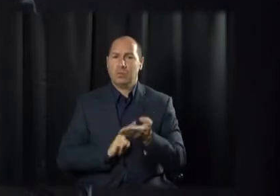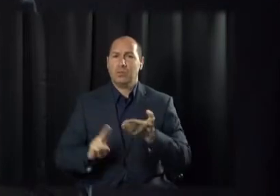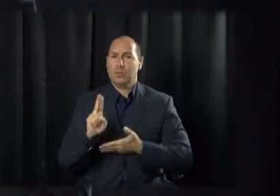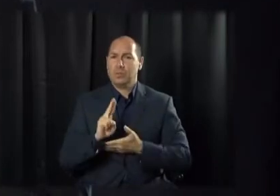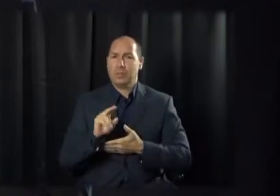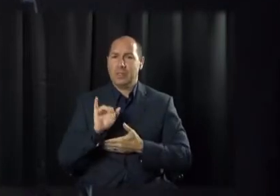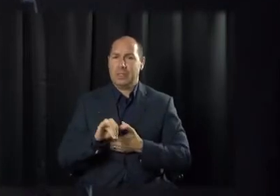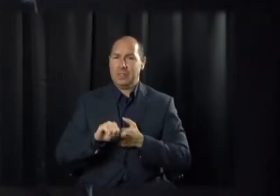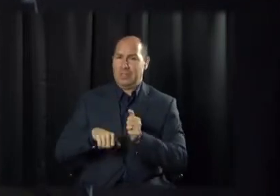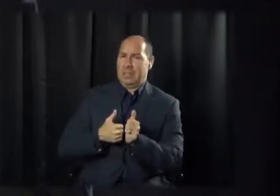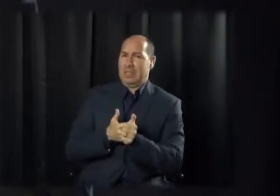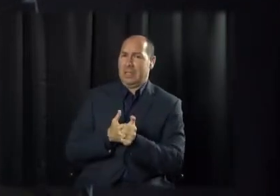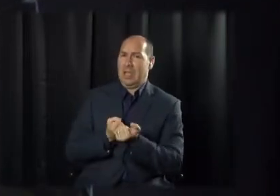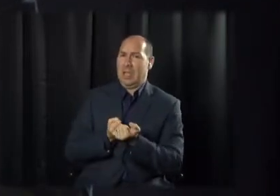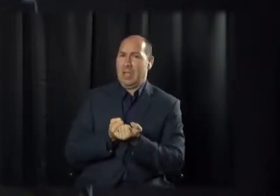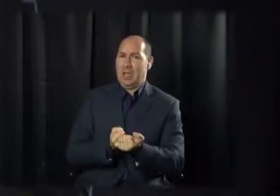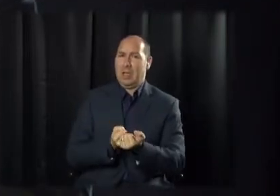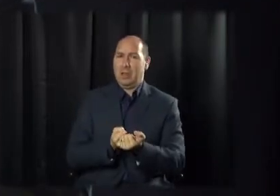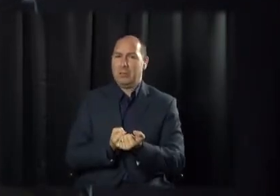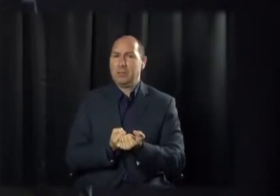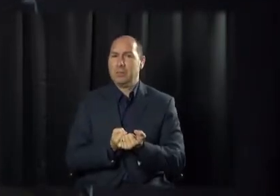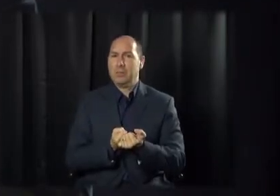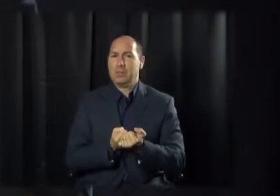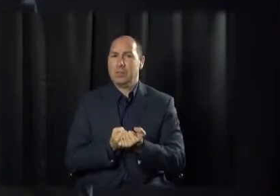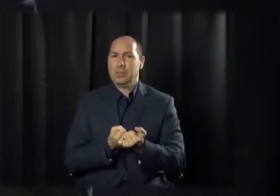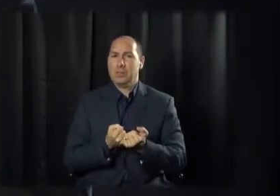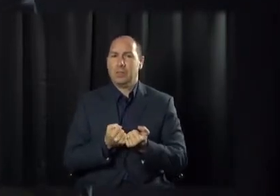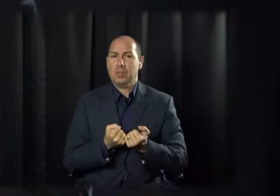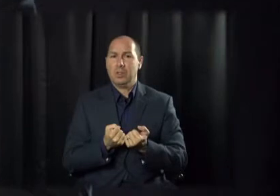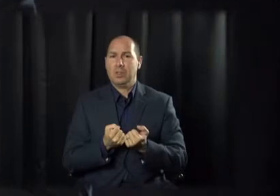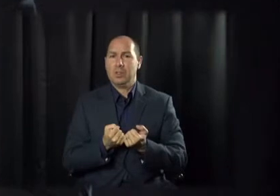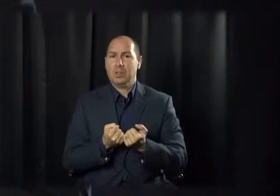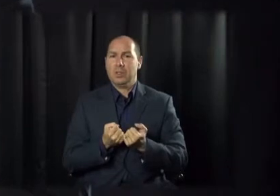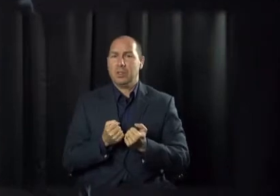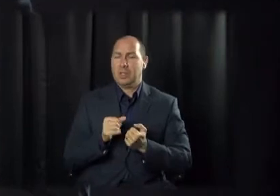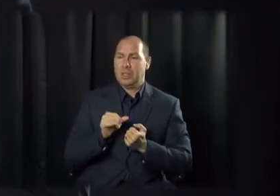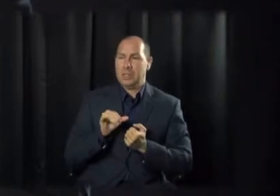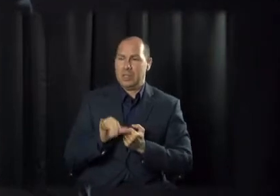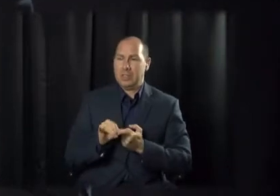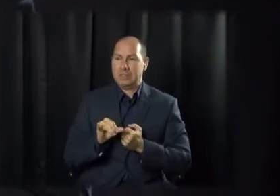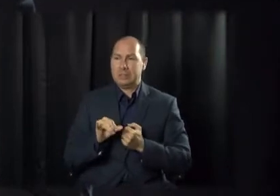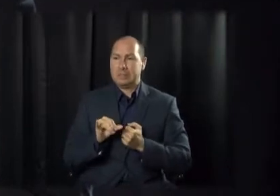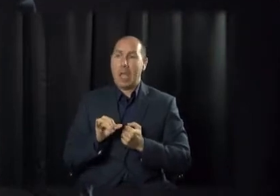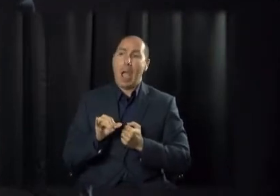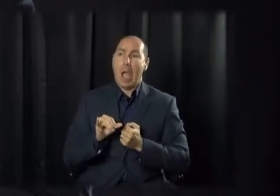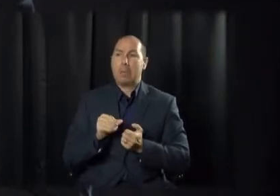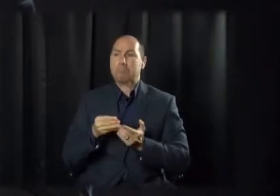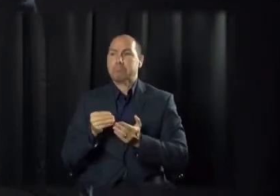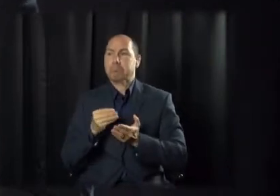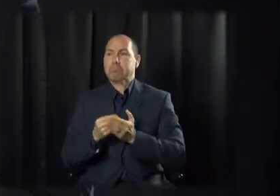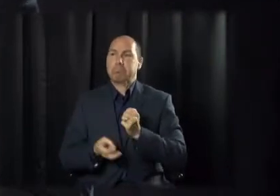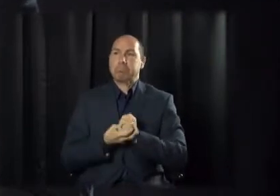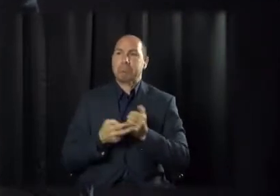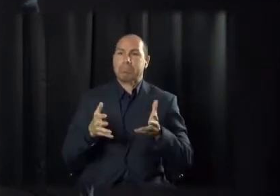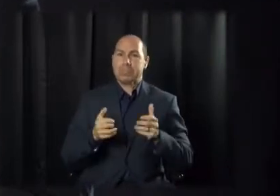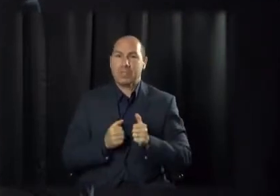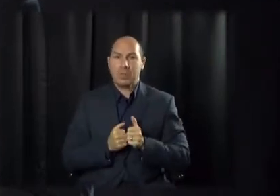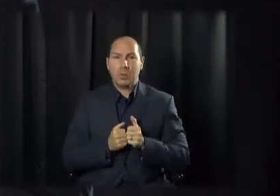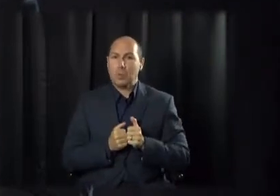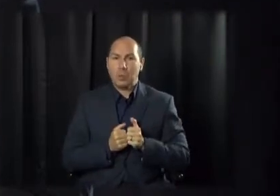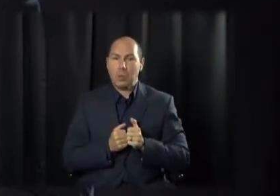functions don't just make sense to save money, they make sense from a student perspective. If you have a student that's